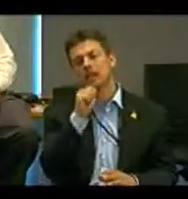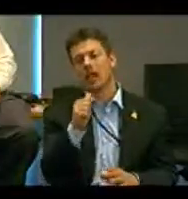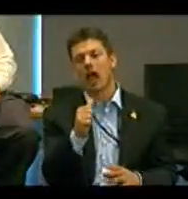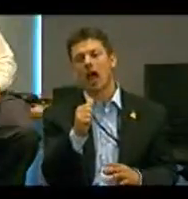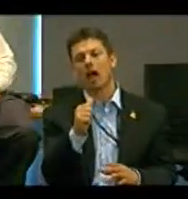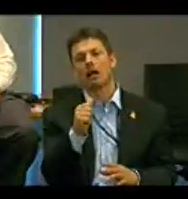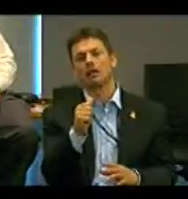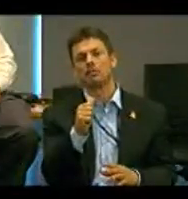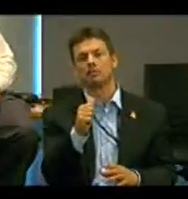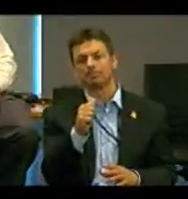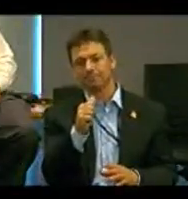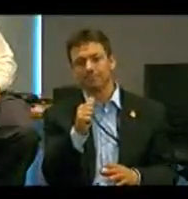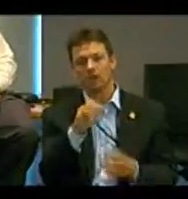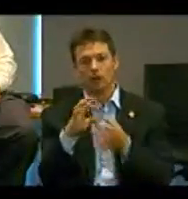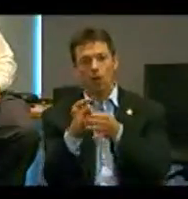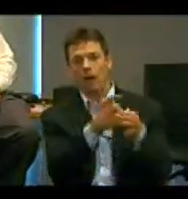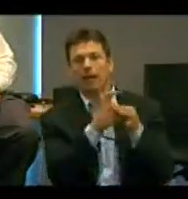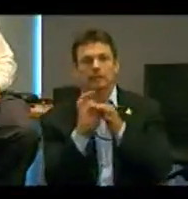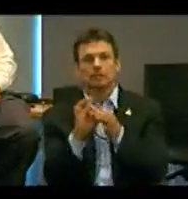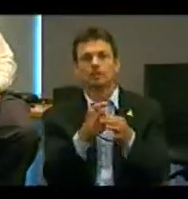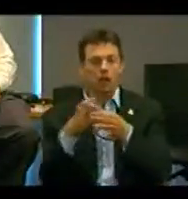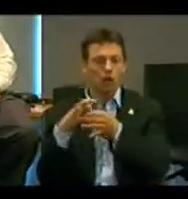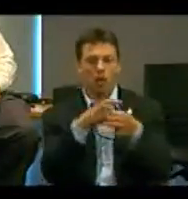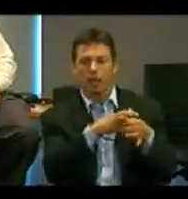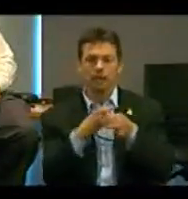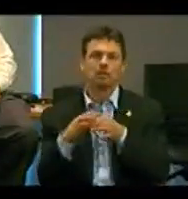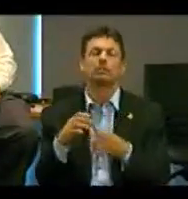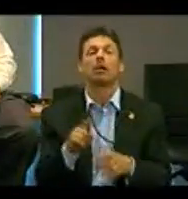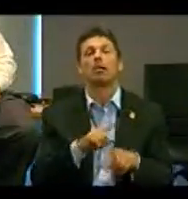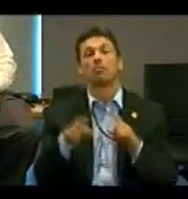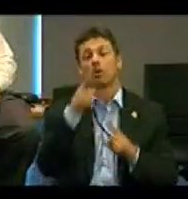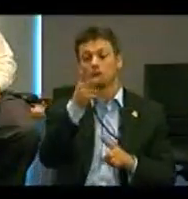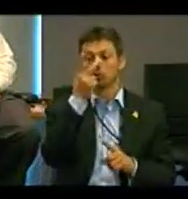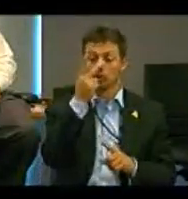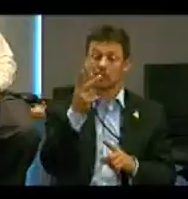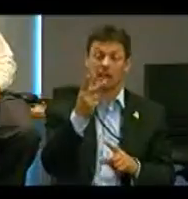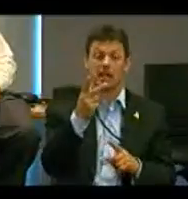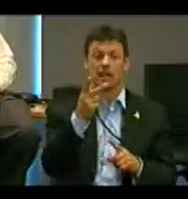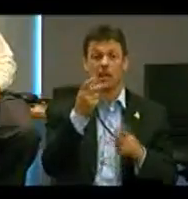across-the-board thing. However, when you see a series of across-the-board policy